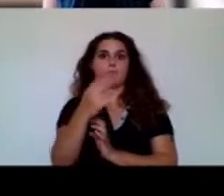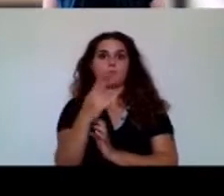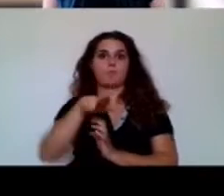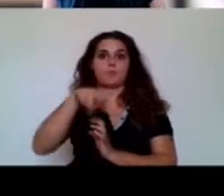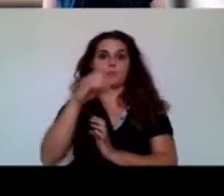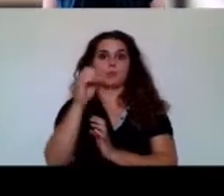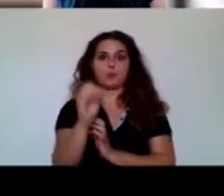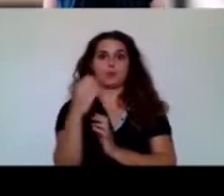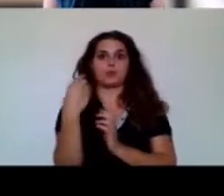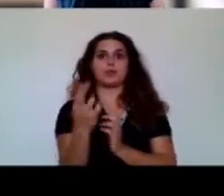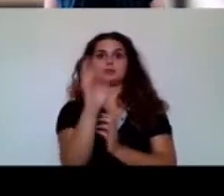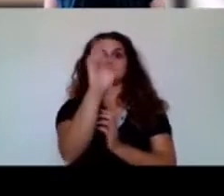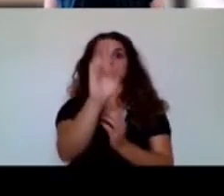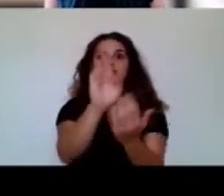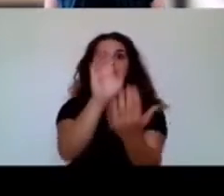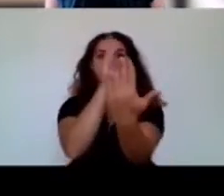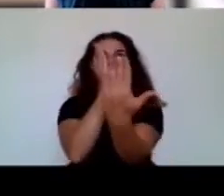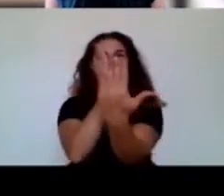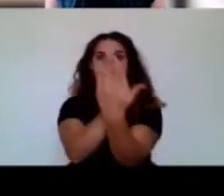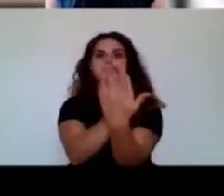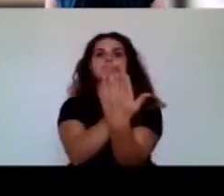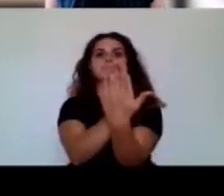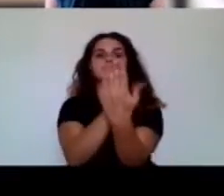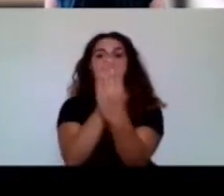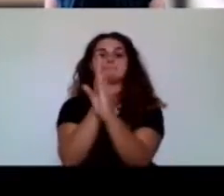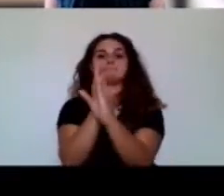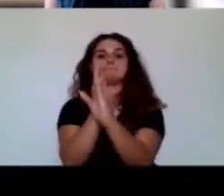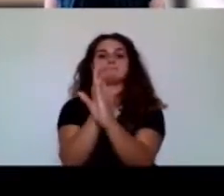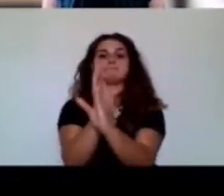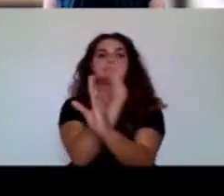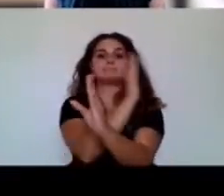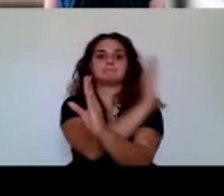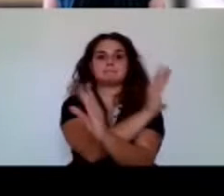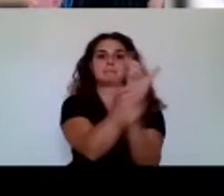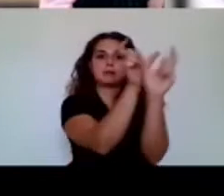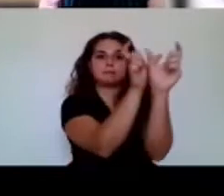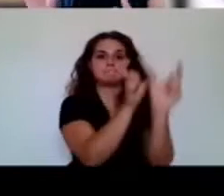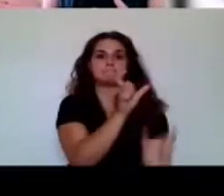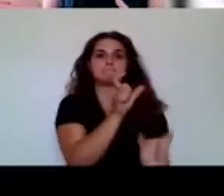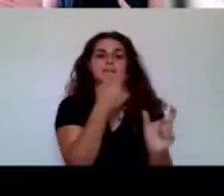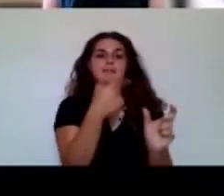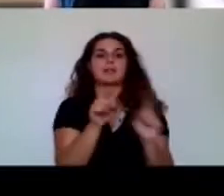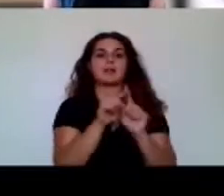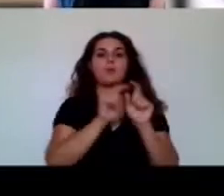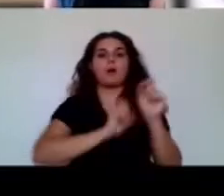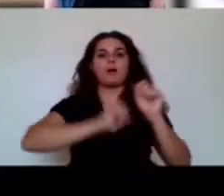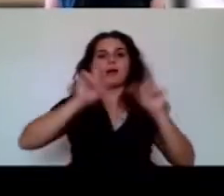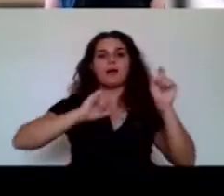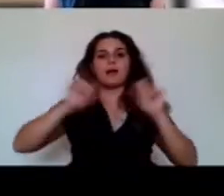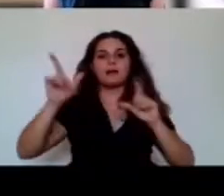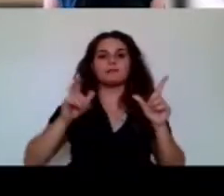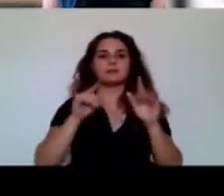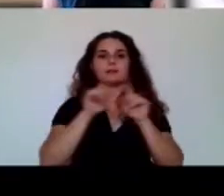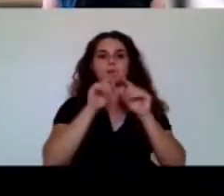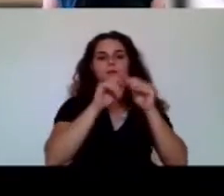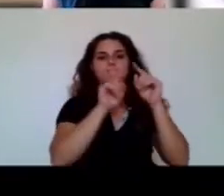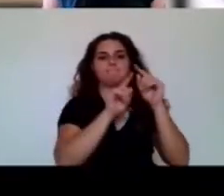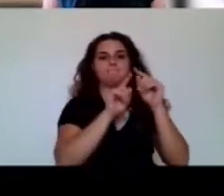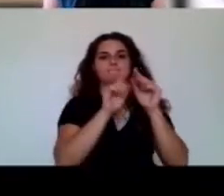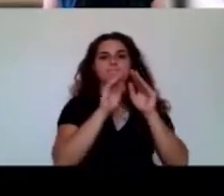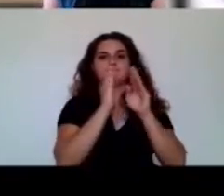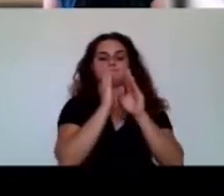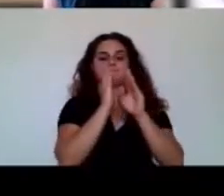has the targets in front of him. And on the left-hand side is a graph where we'll plot how far to the left on the bottom or to the